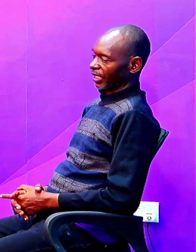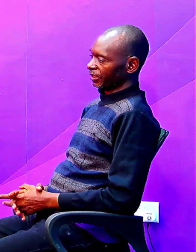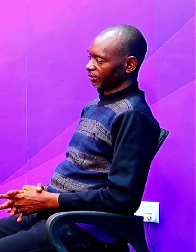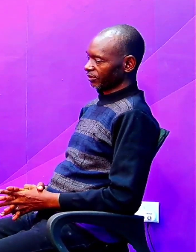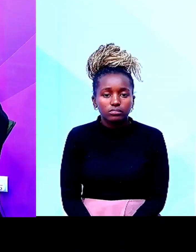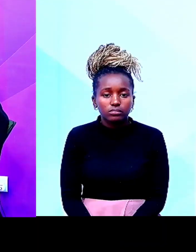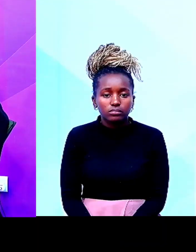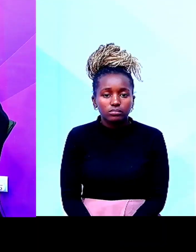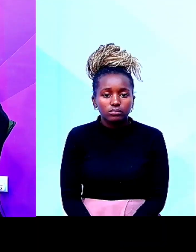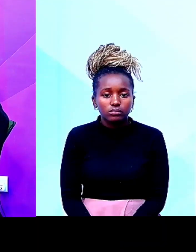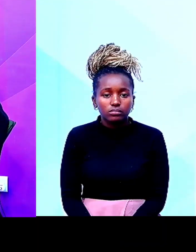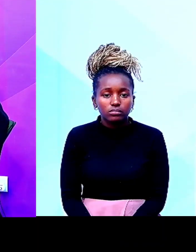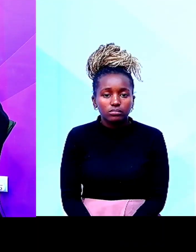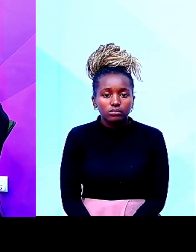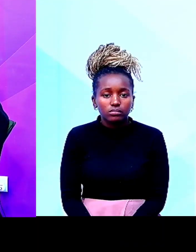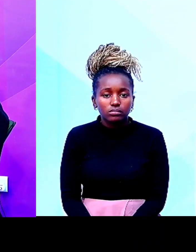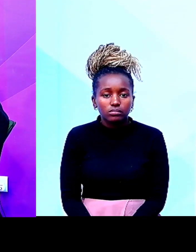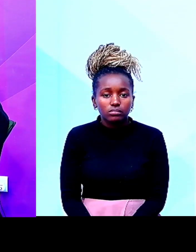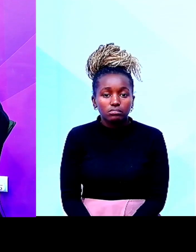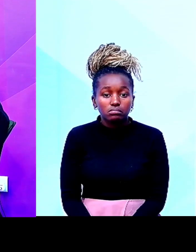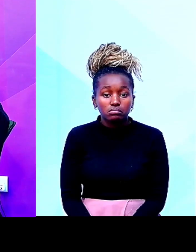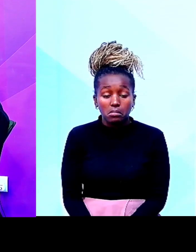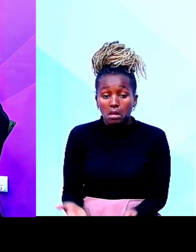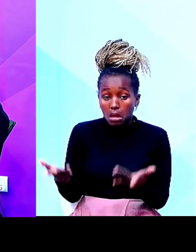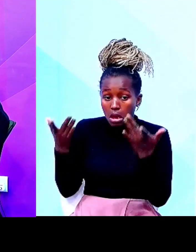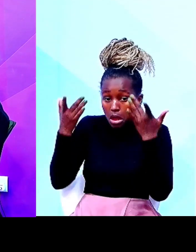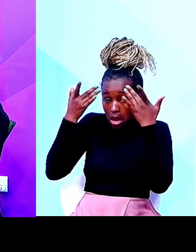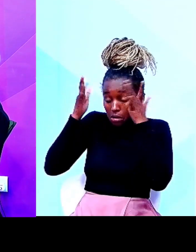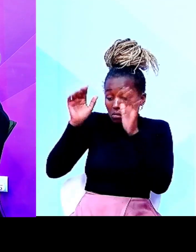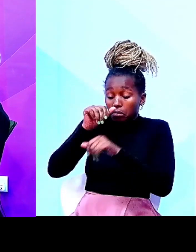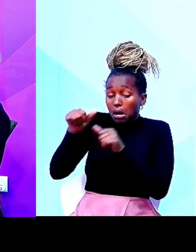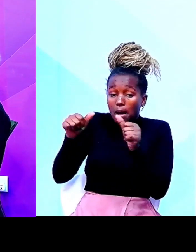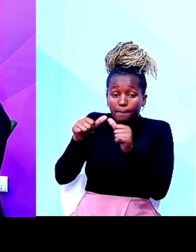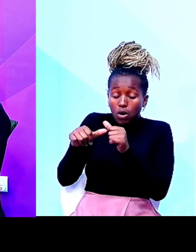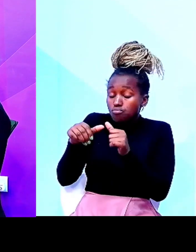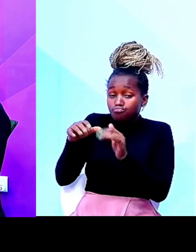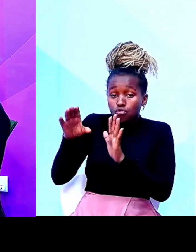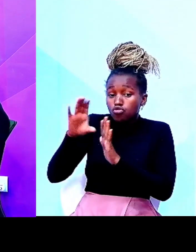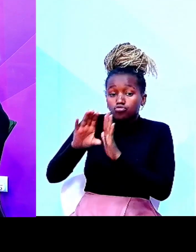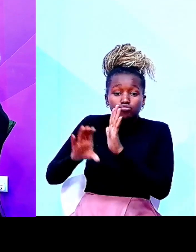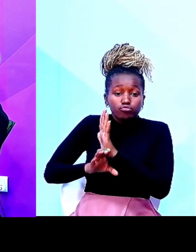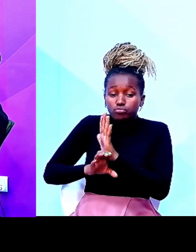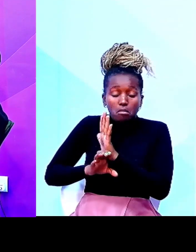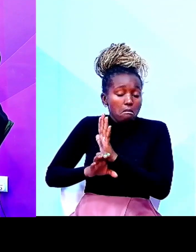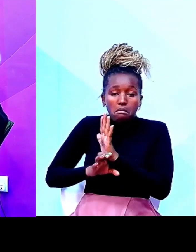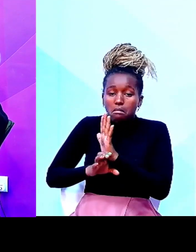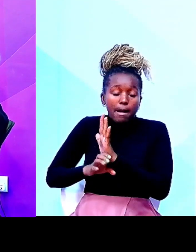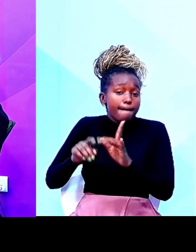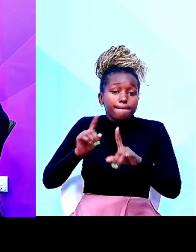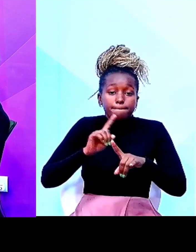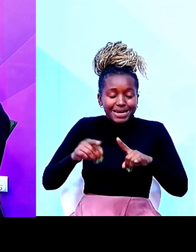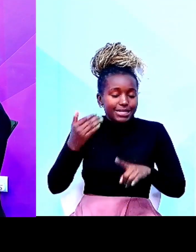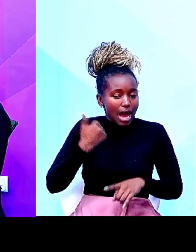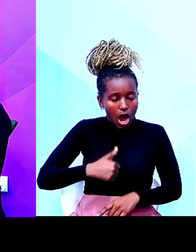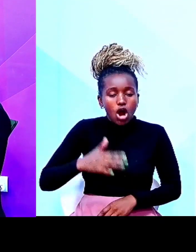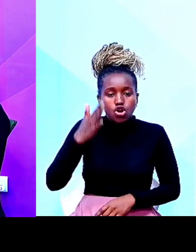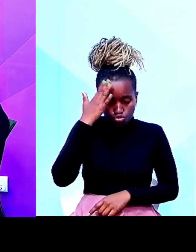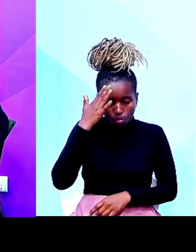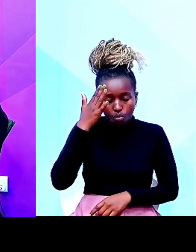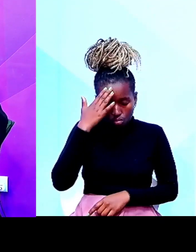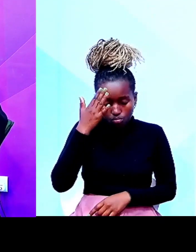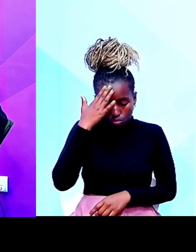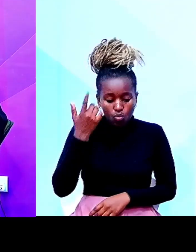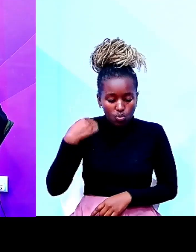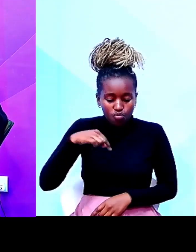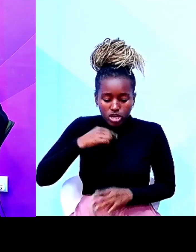Okay, I don't know much about the Constitution, but what I know is that we are part of the disability